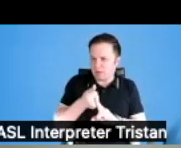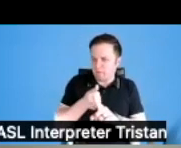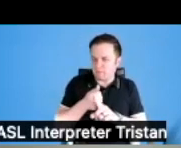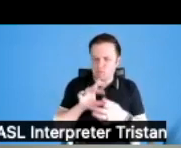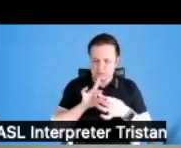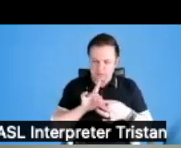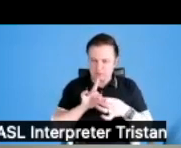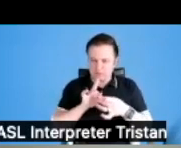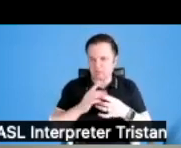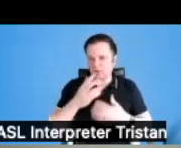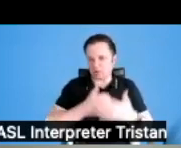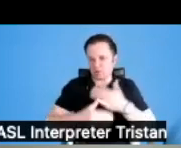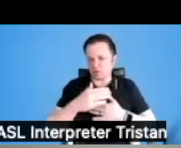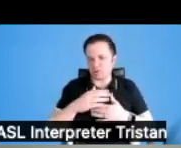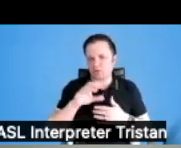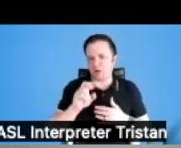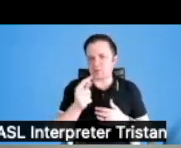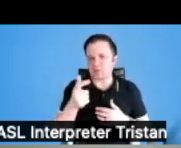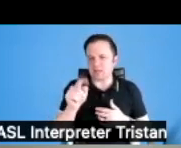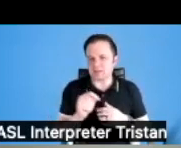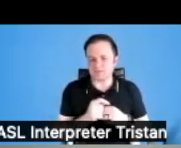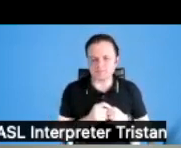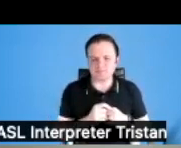social contexts. Next slide, please.